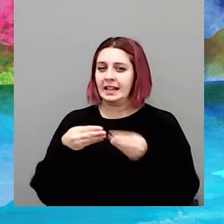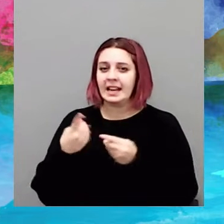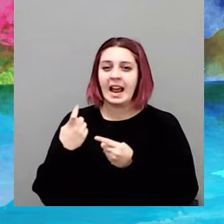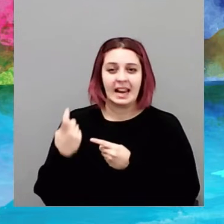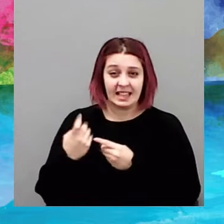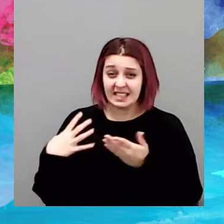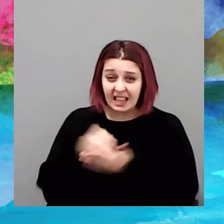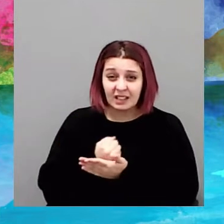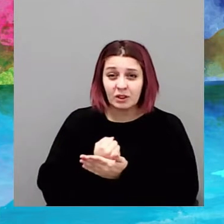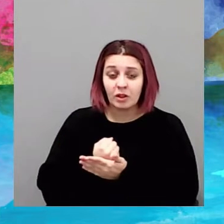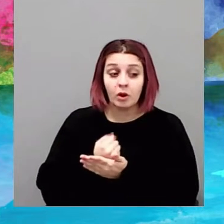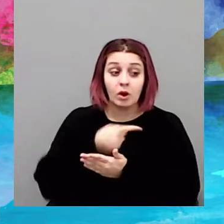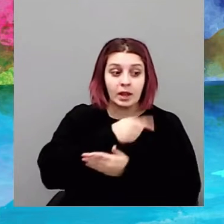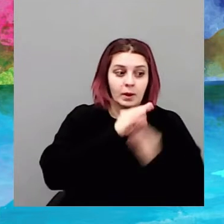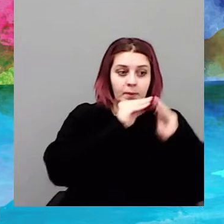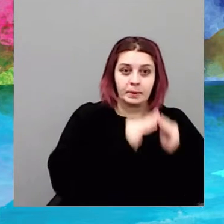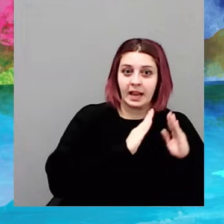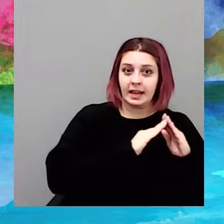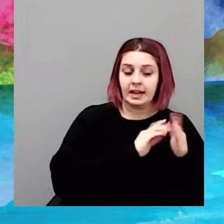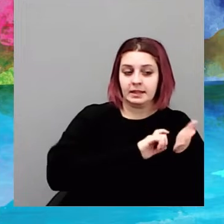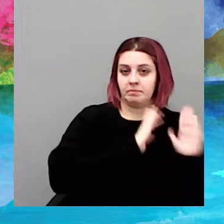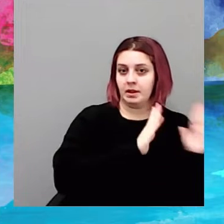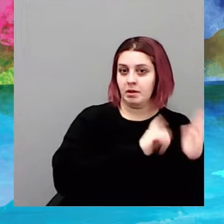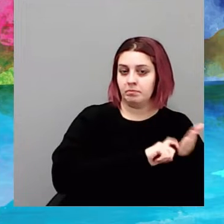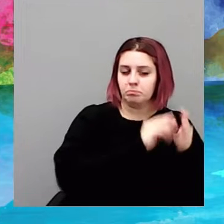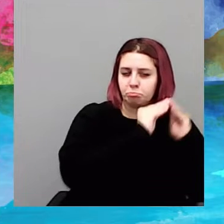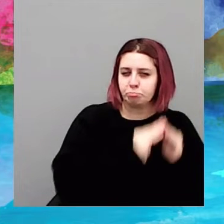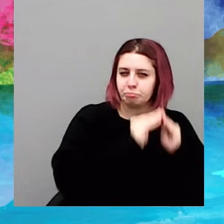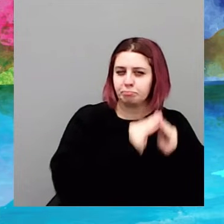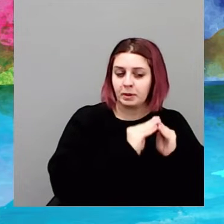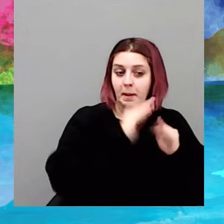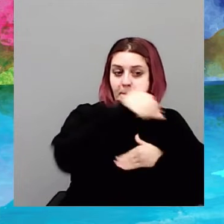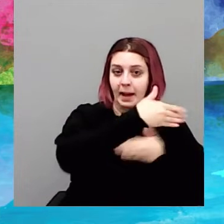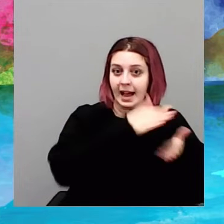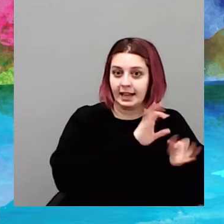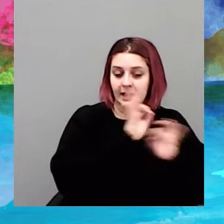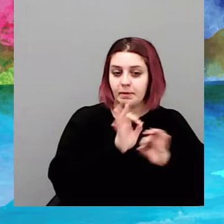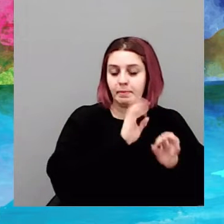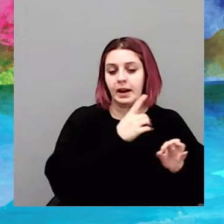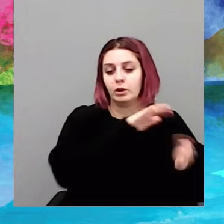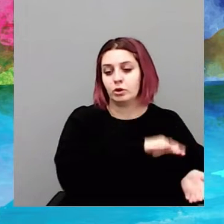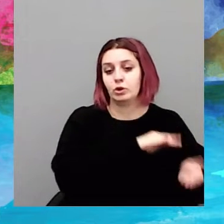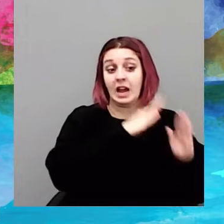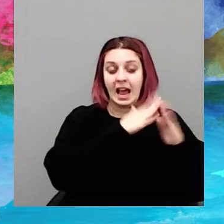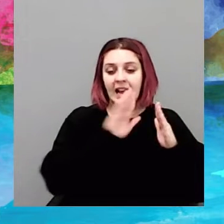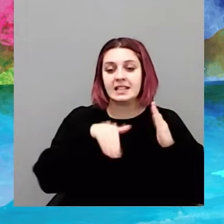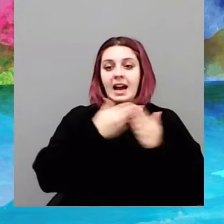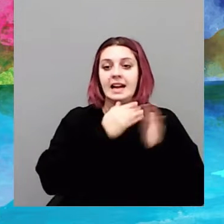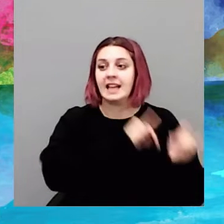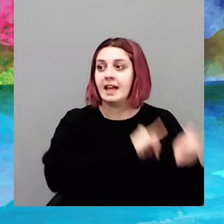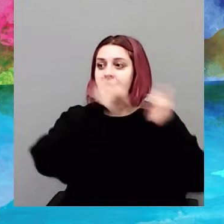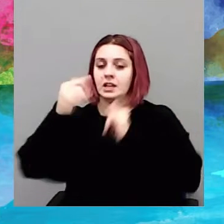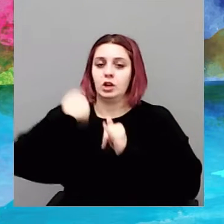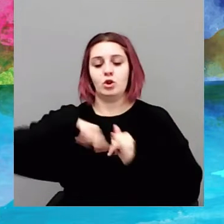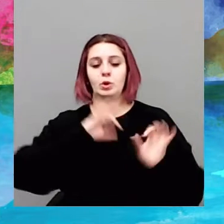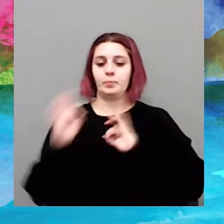these devices. We provide them with the materials that they need. They prepare the package, and we manage the logistics